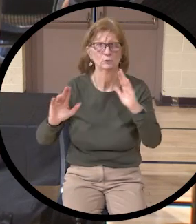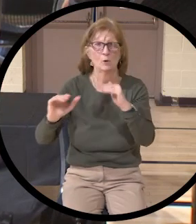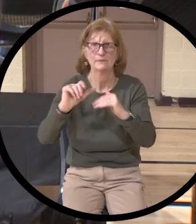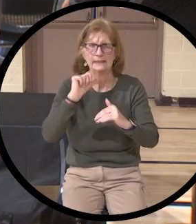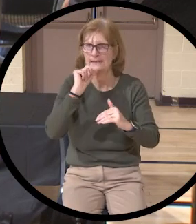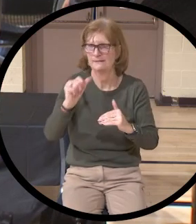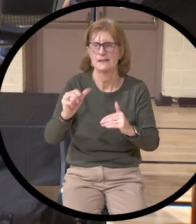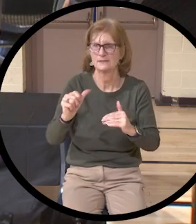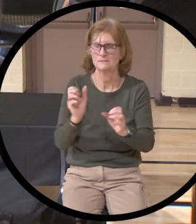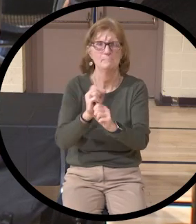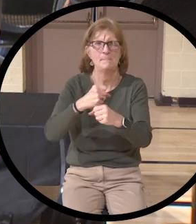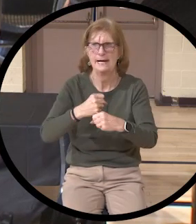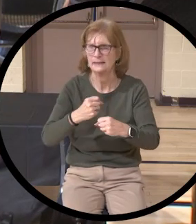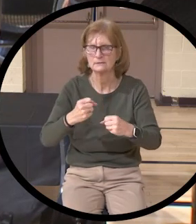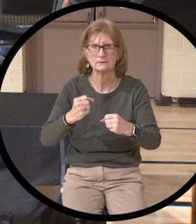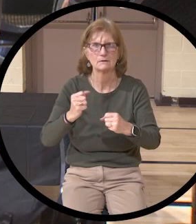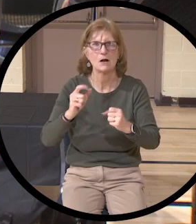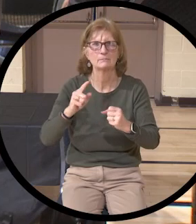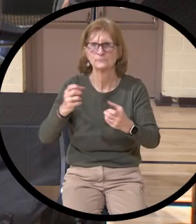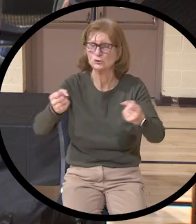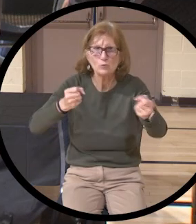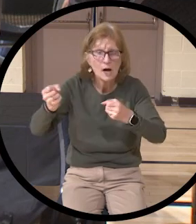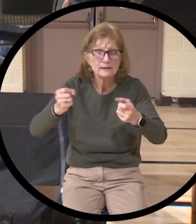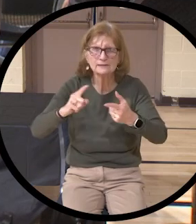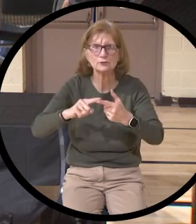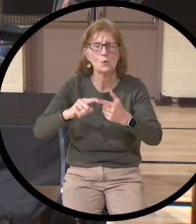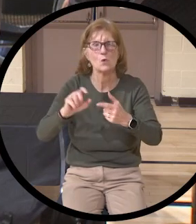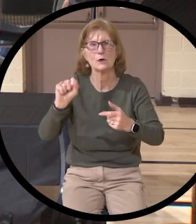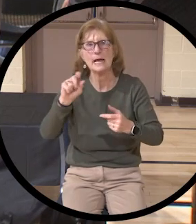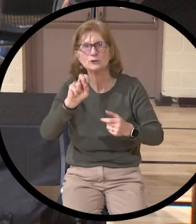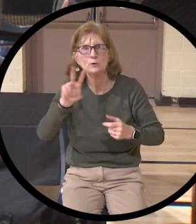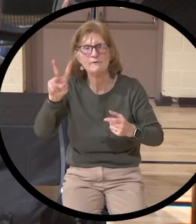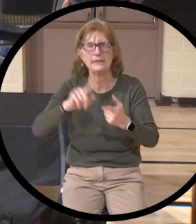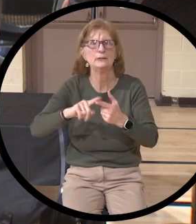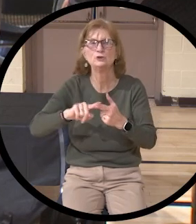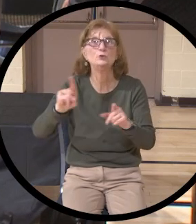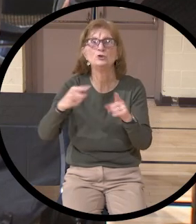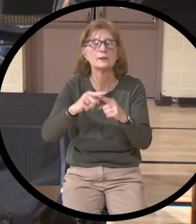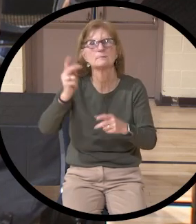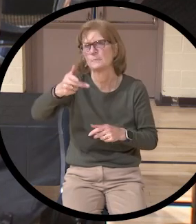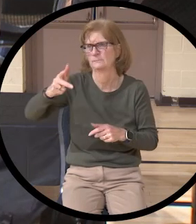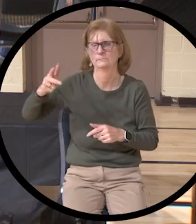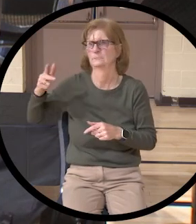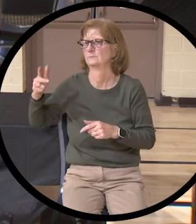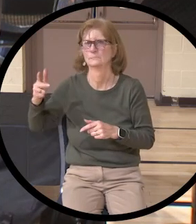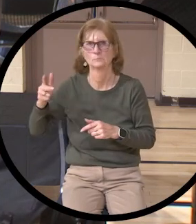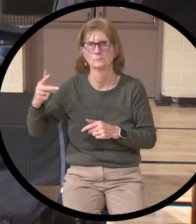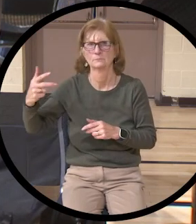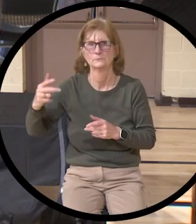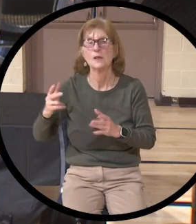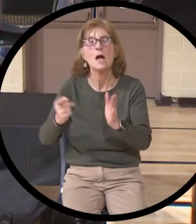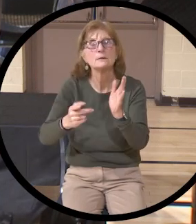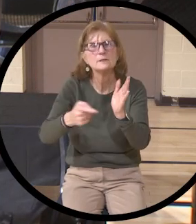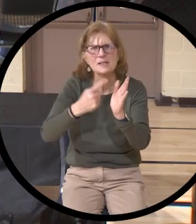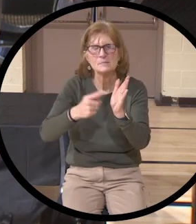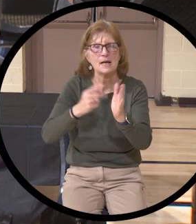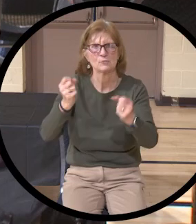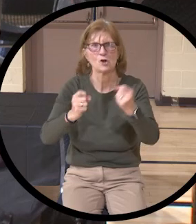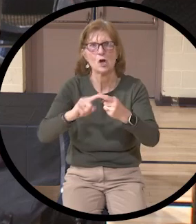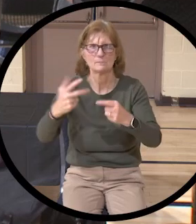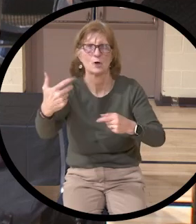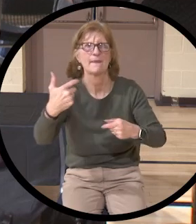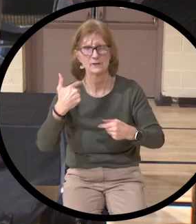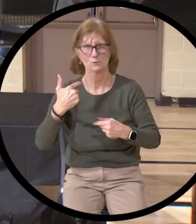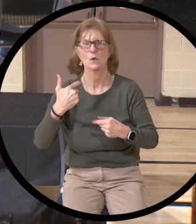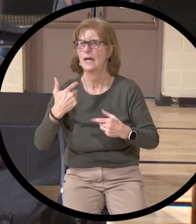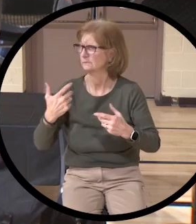every truck and SUV park as they want in the queue, like in every direction, which causes like